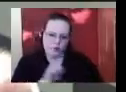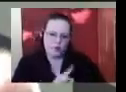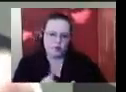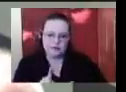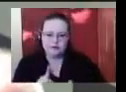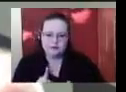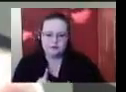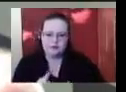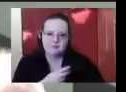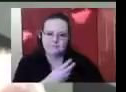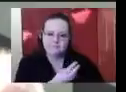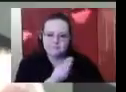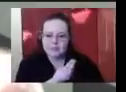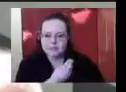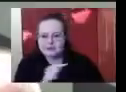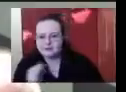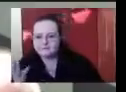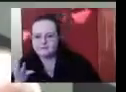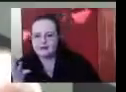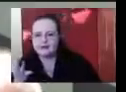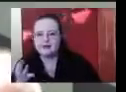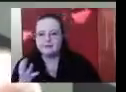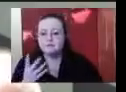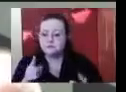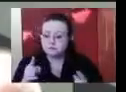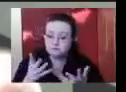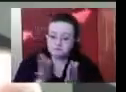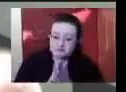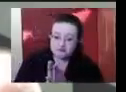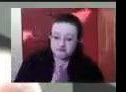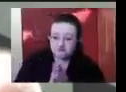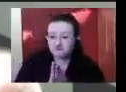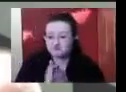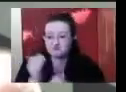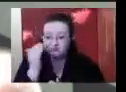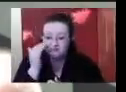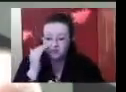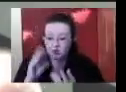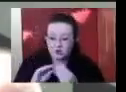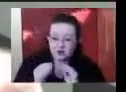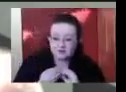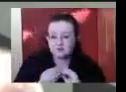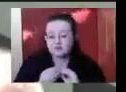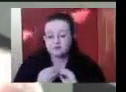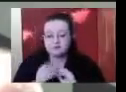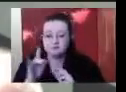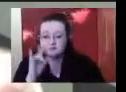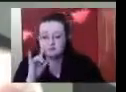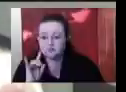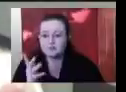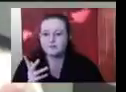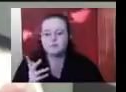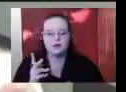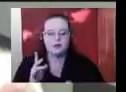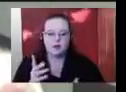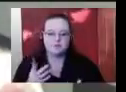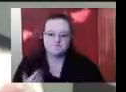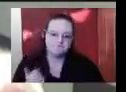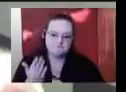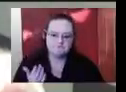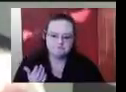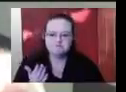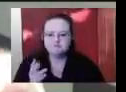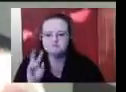So I encourage everyone who wants to look at this dashboard to become familiar with it. That is where you're going to find